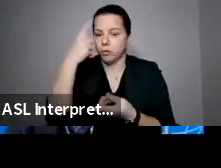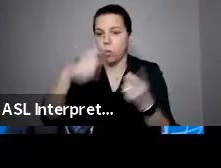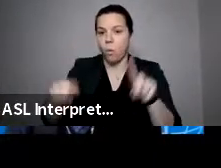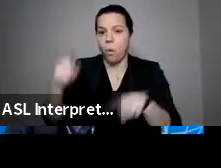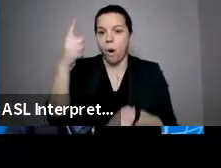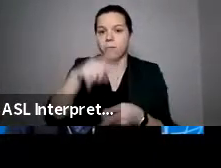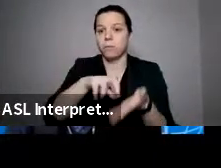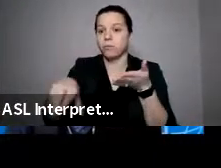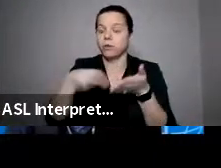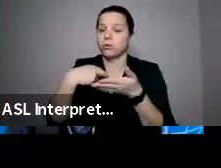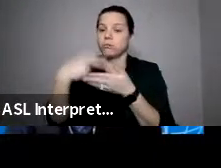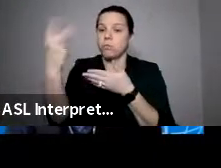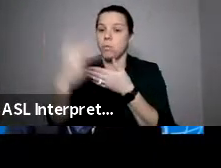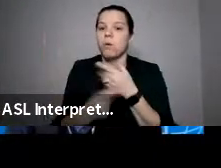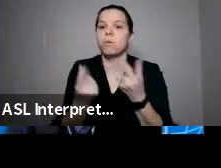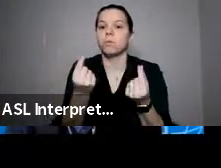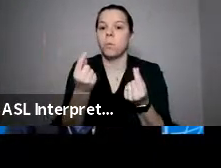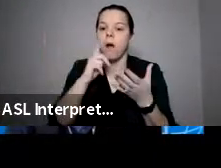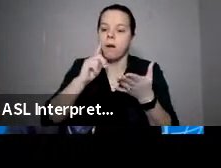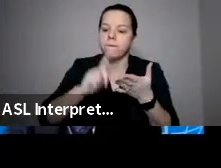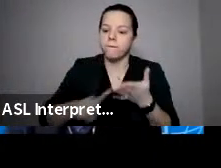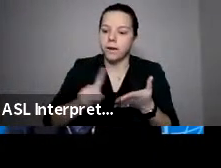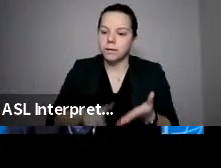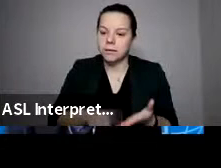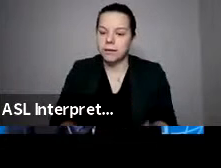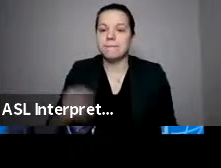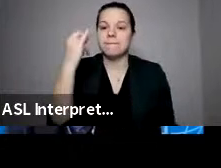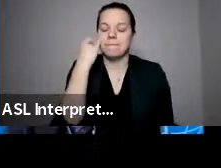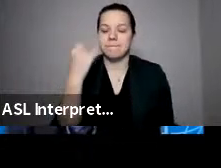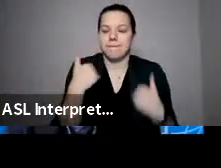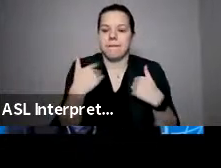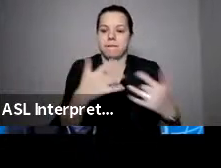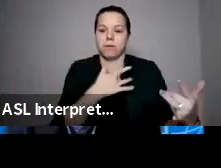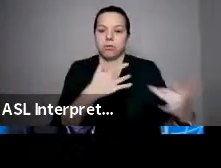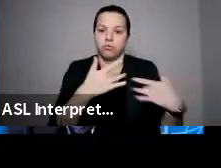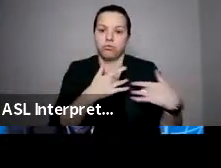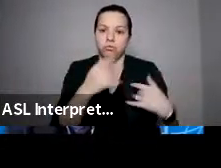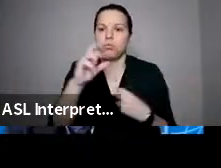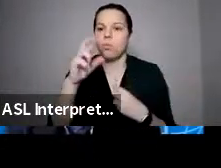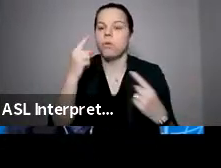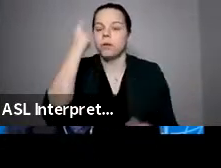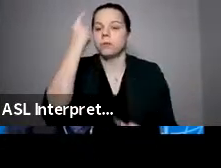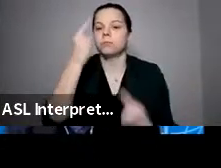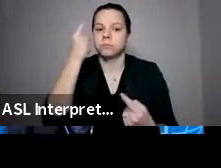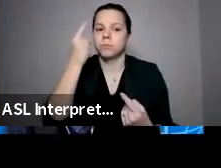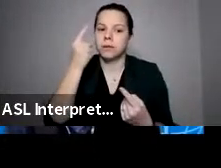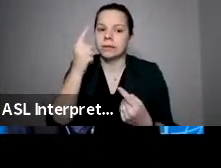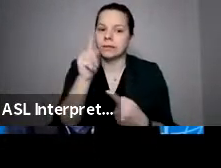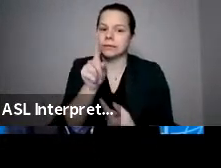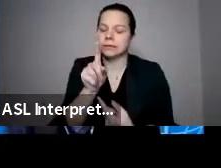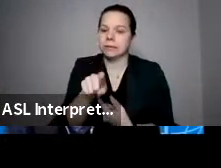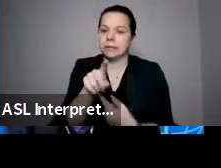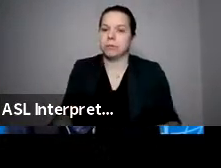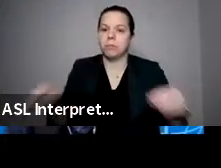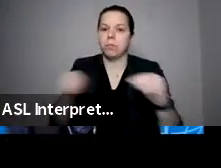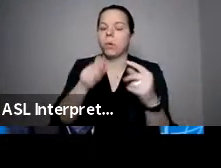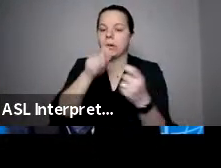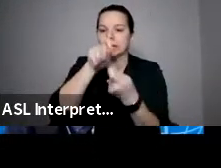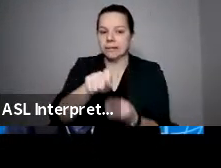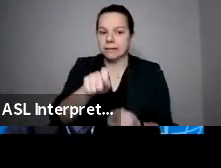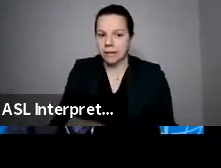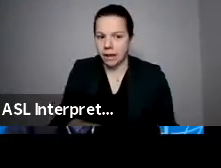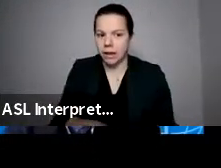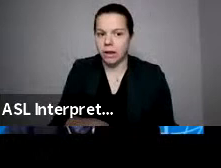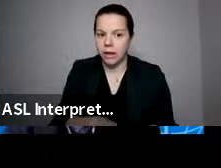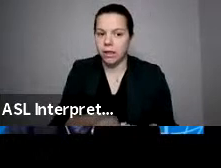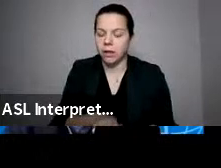to investigate whether there are concerns or considerations warranting more detailed studies